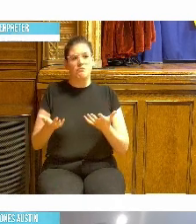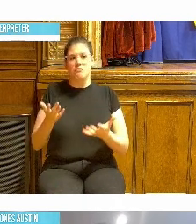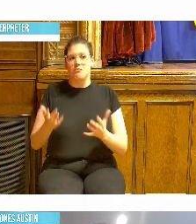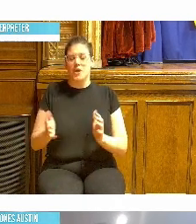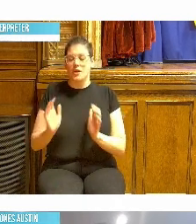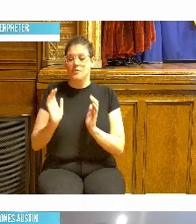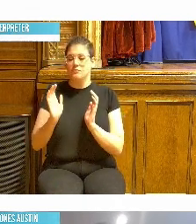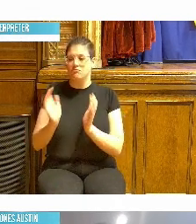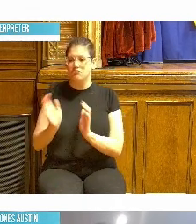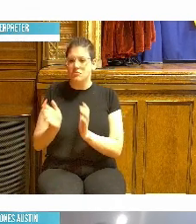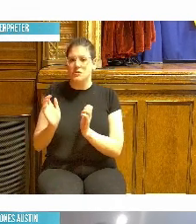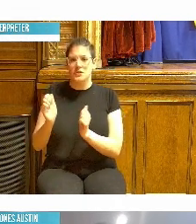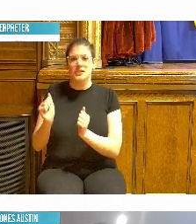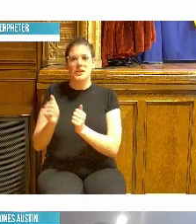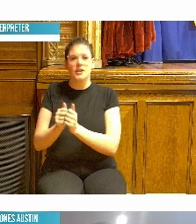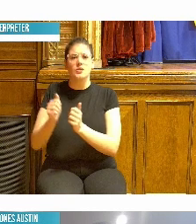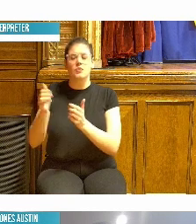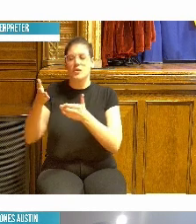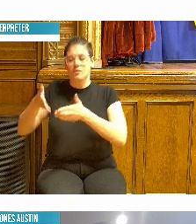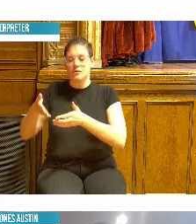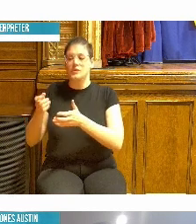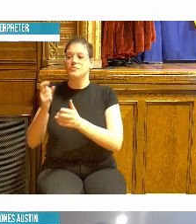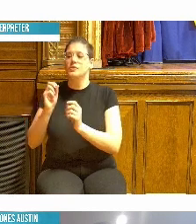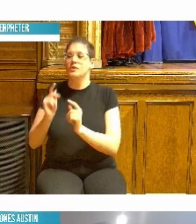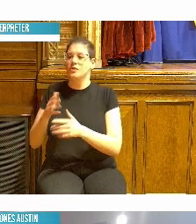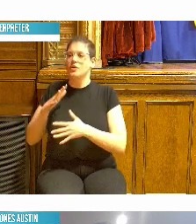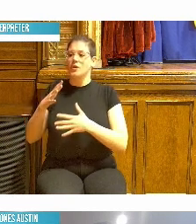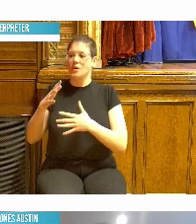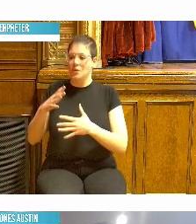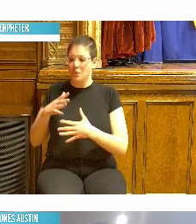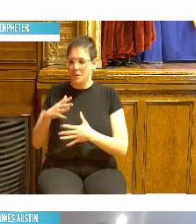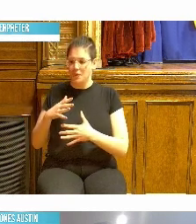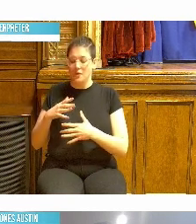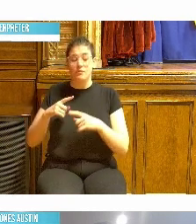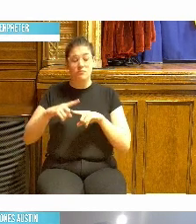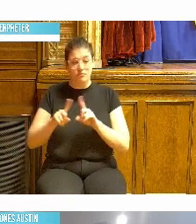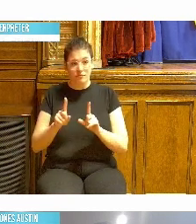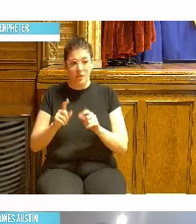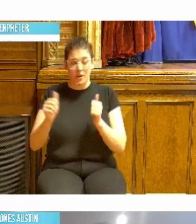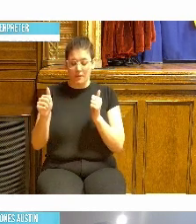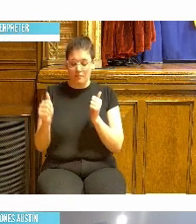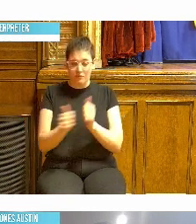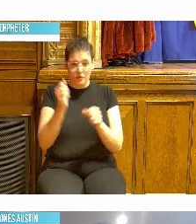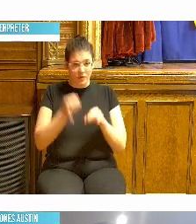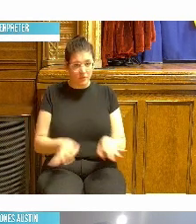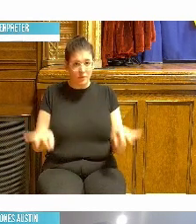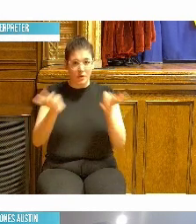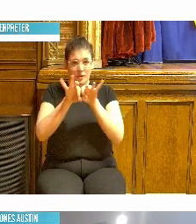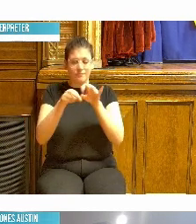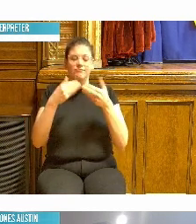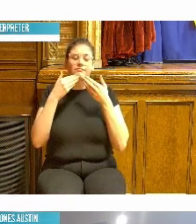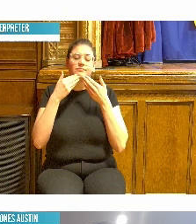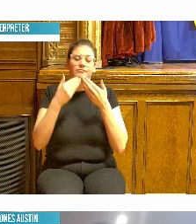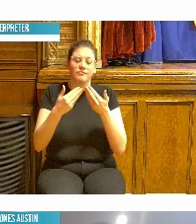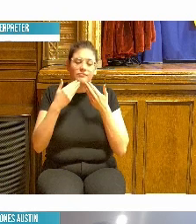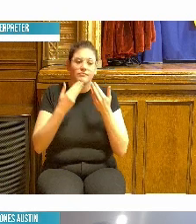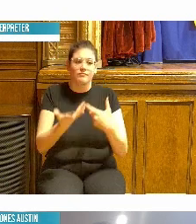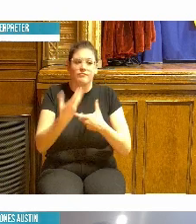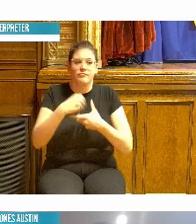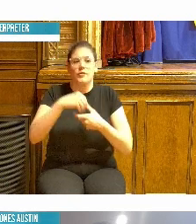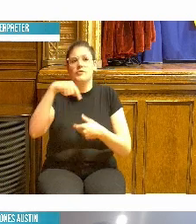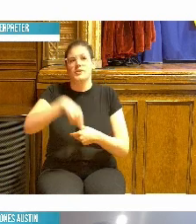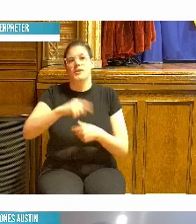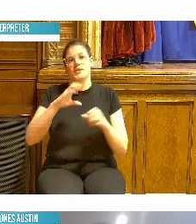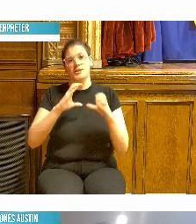is emotional. But we want to most of all thank you for being part of this conversation. And so we want to create this space to be a space